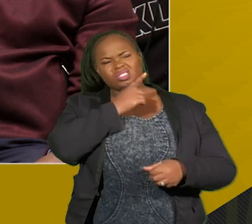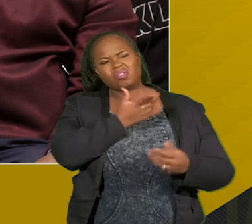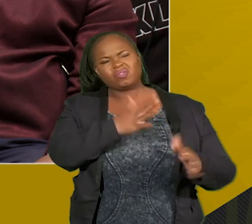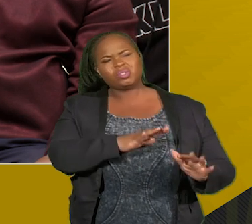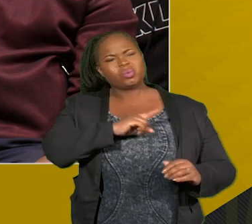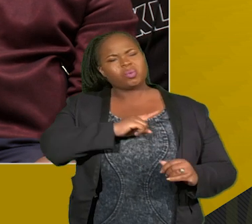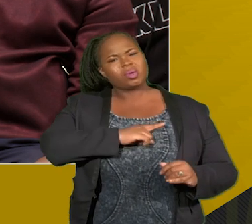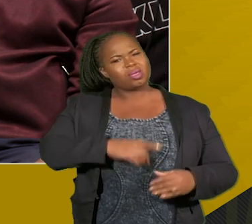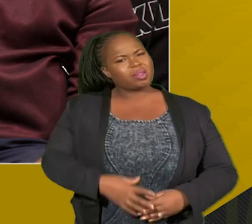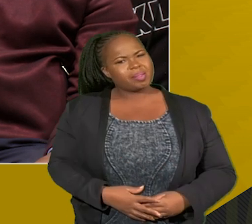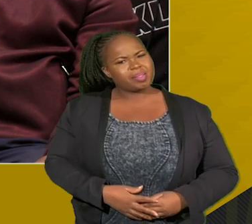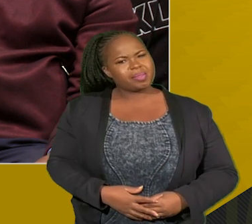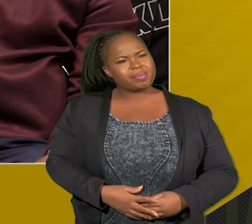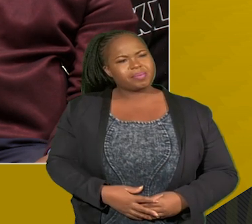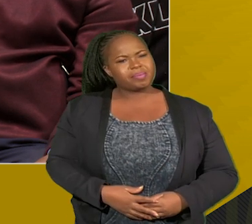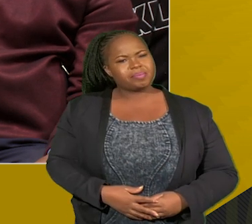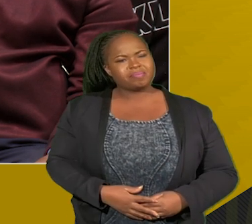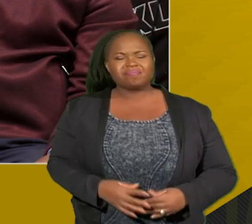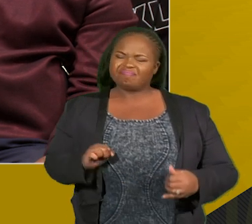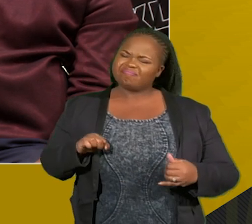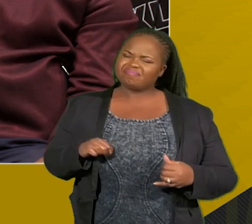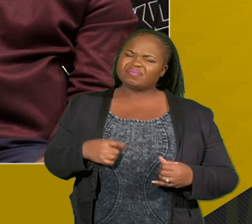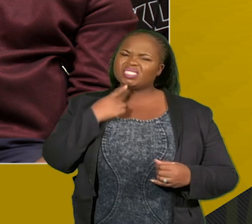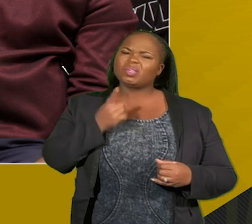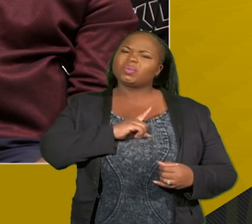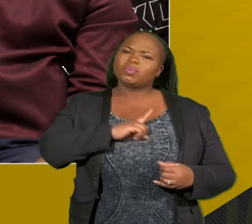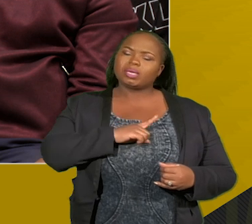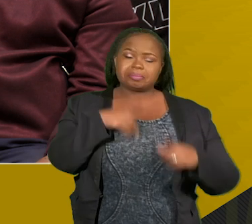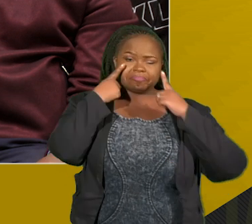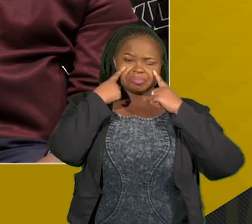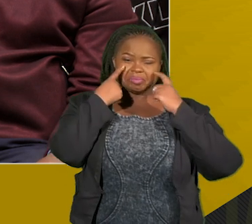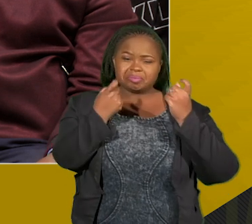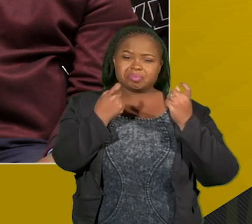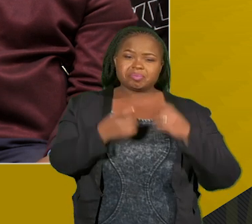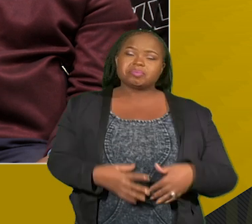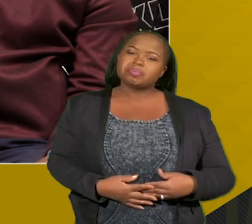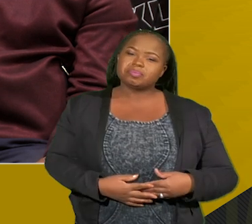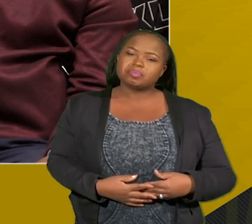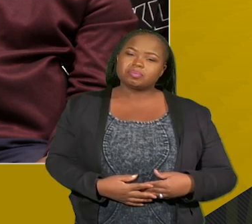betsa. Yeah. O re wa?